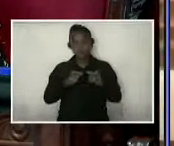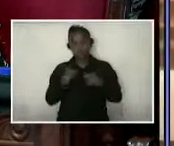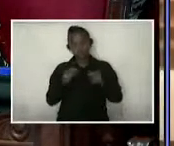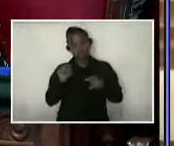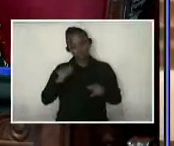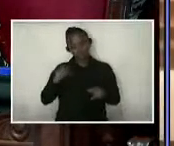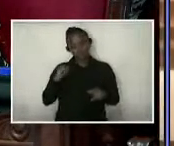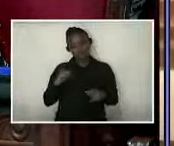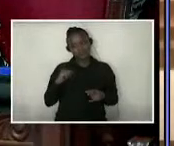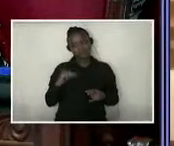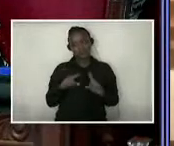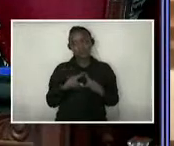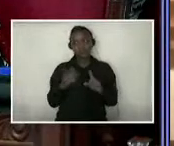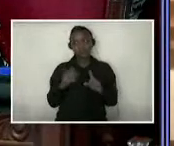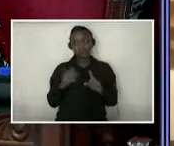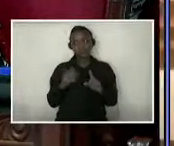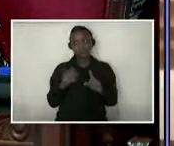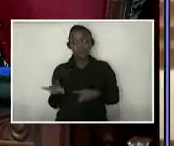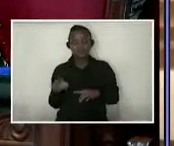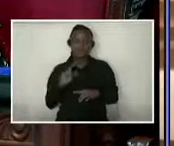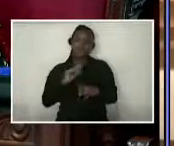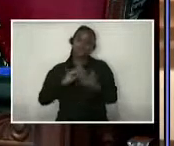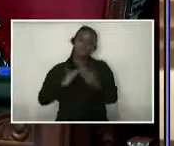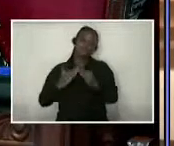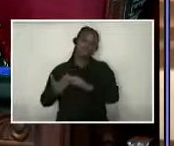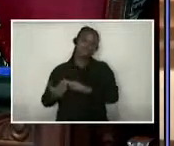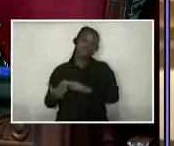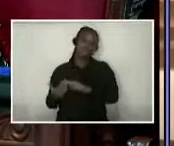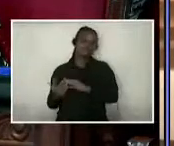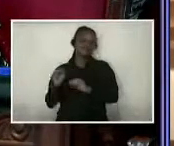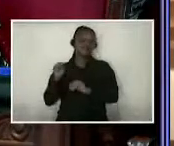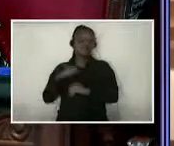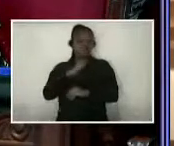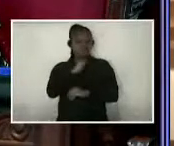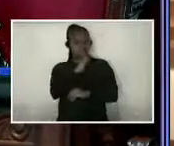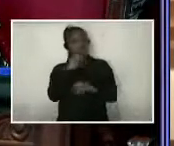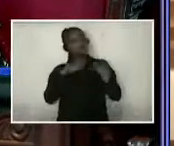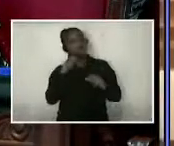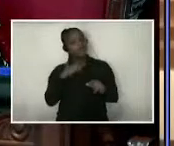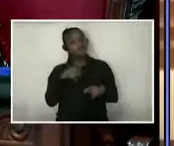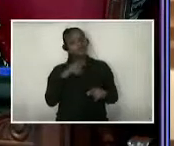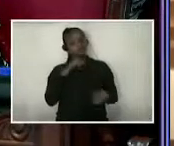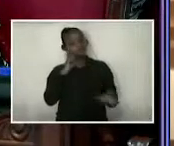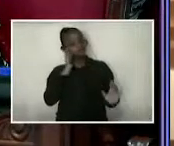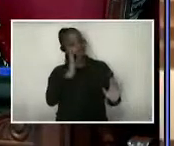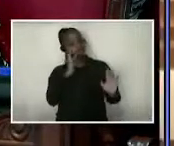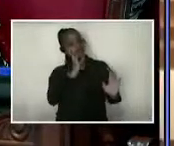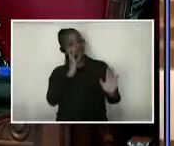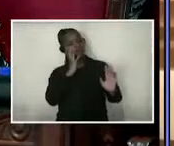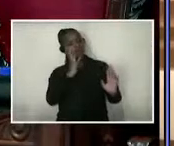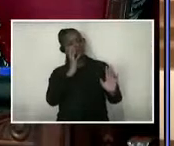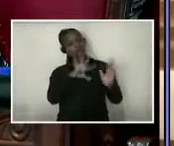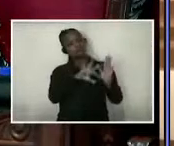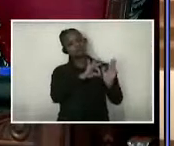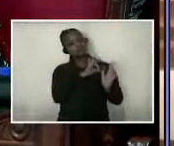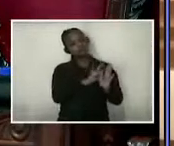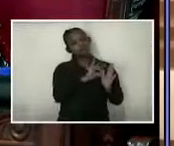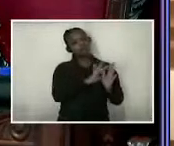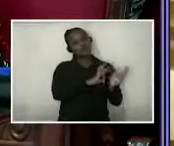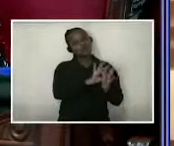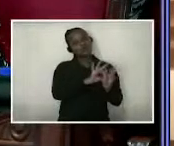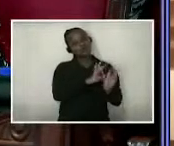community that suffers. People voted in numbers for one or the other party and its manifesto, but coalitions deny